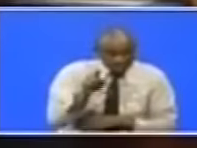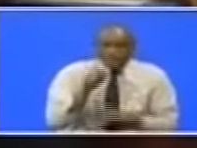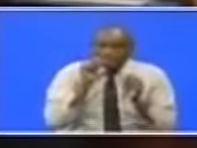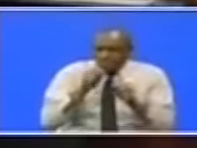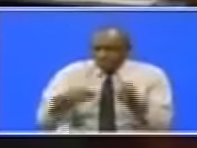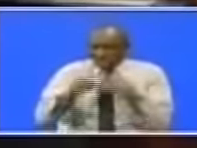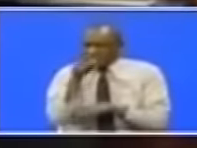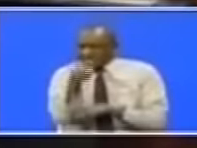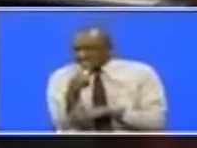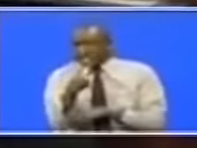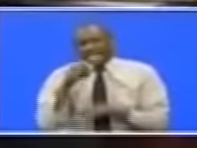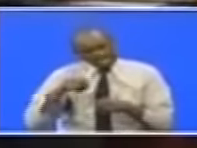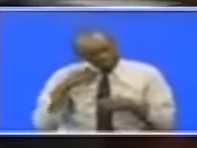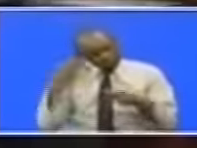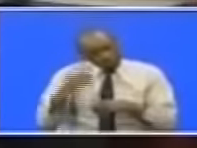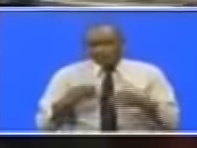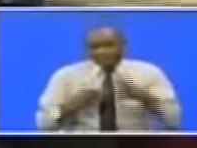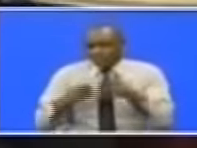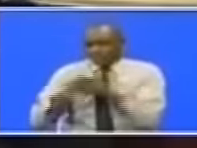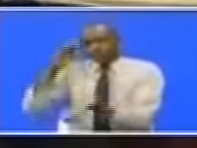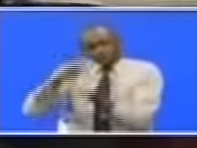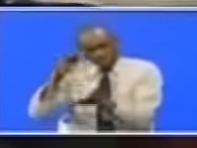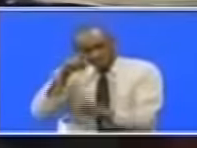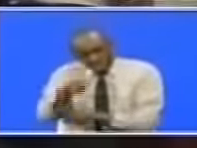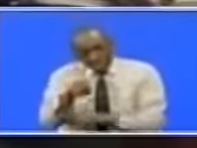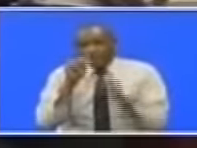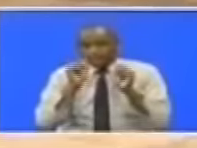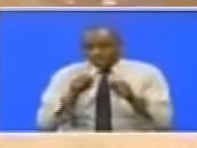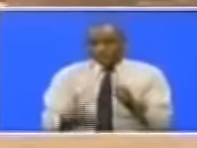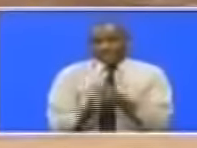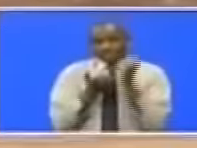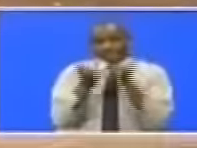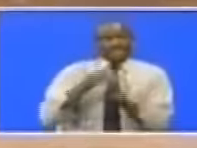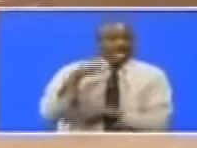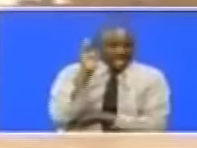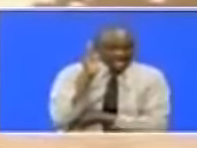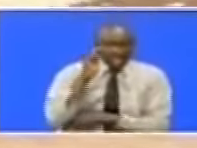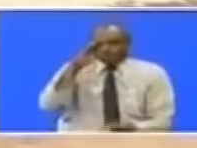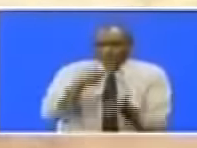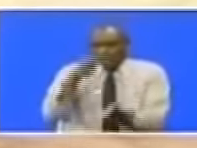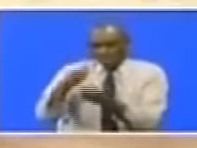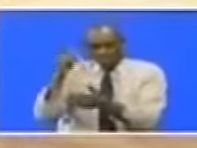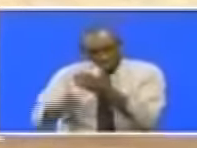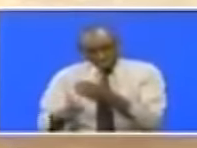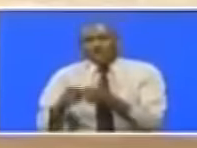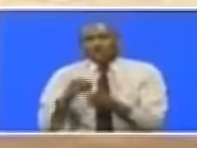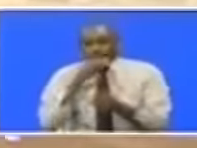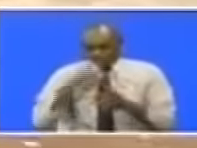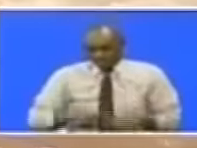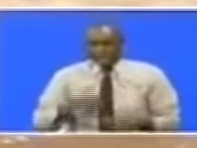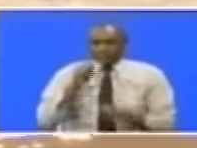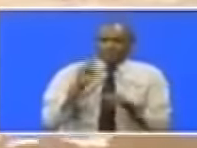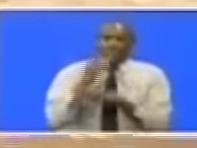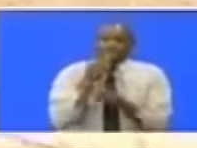actions that can cut barriers and reduce delays, enabling larger volumes of trade, lower prices to final consumers and